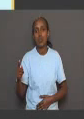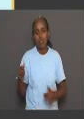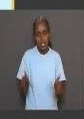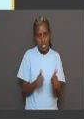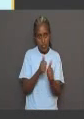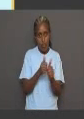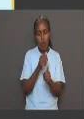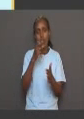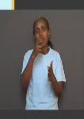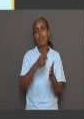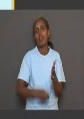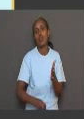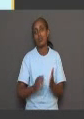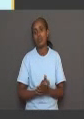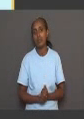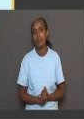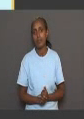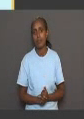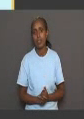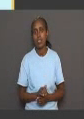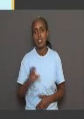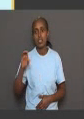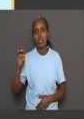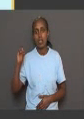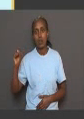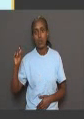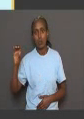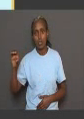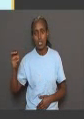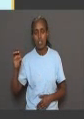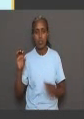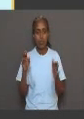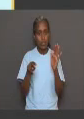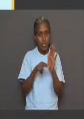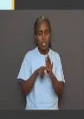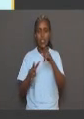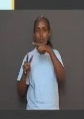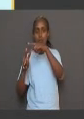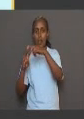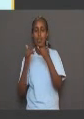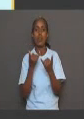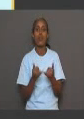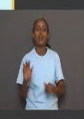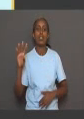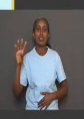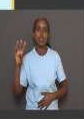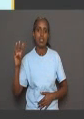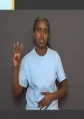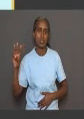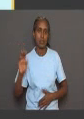following values. The cosecant of negative pi over 6.